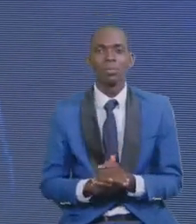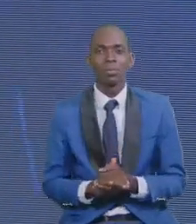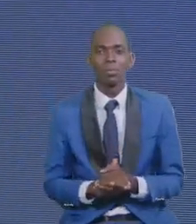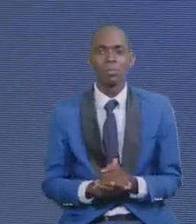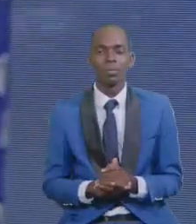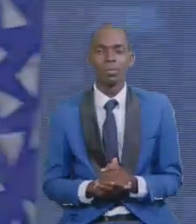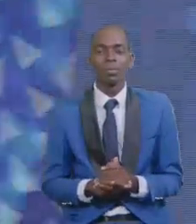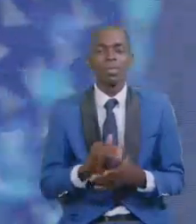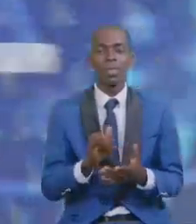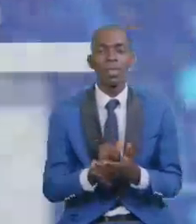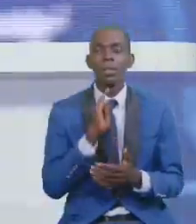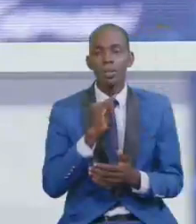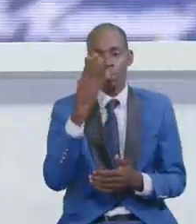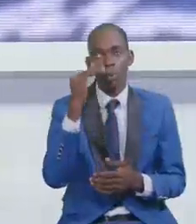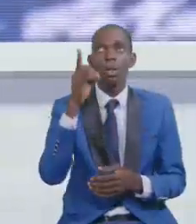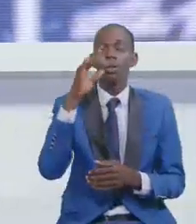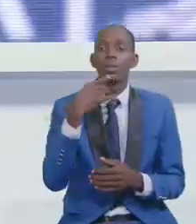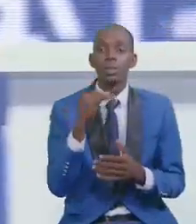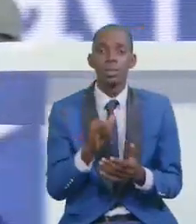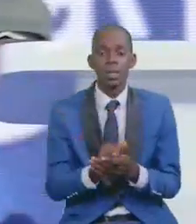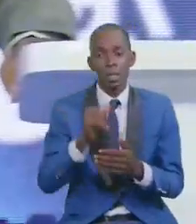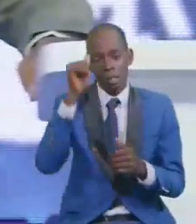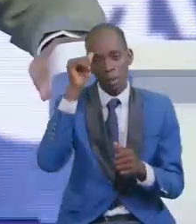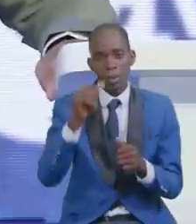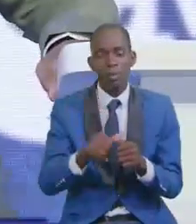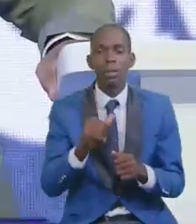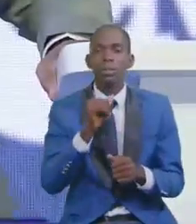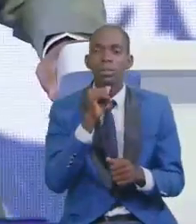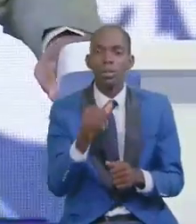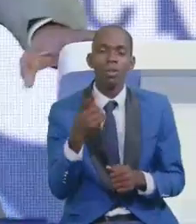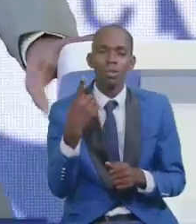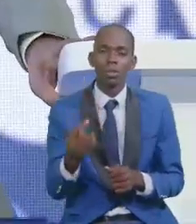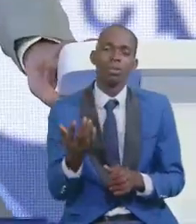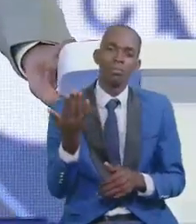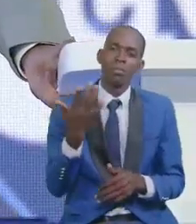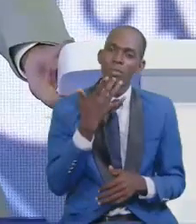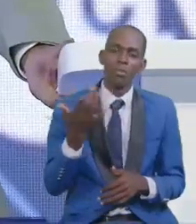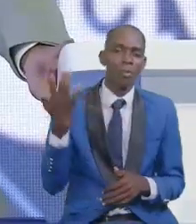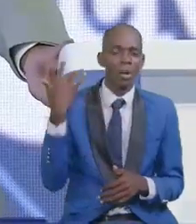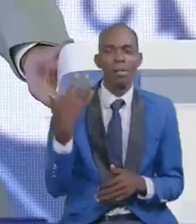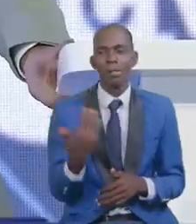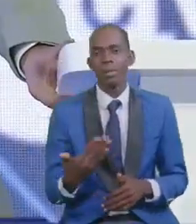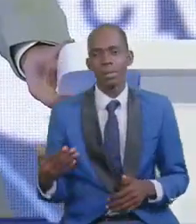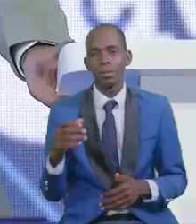That's why God said, remember not the former things.